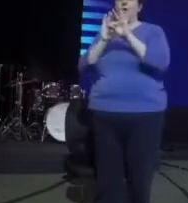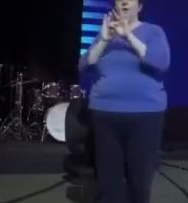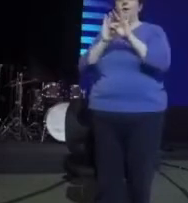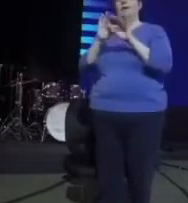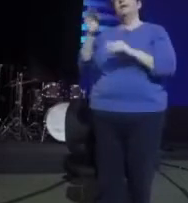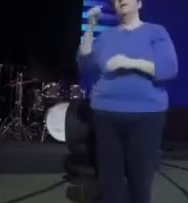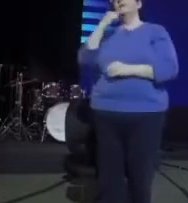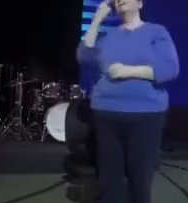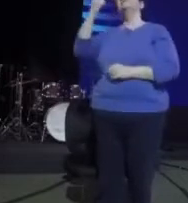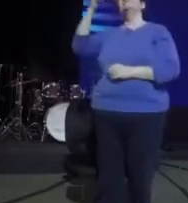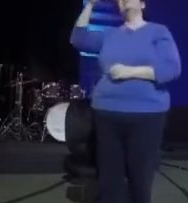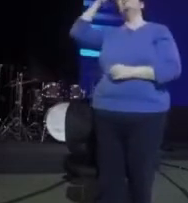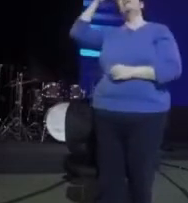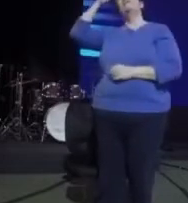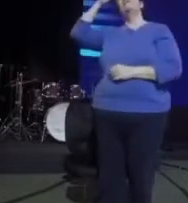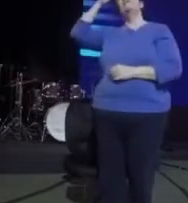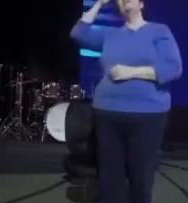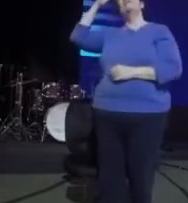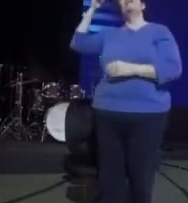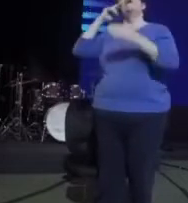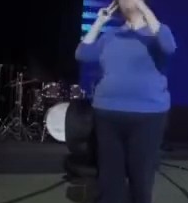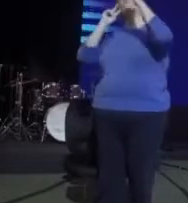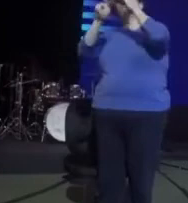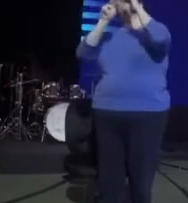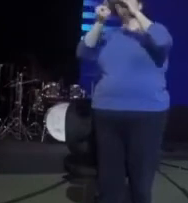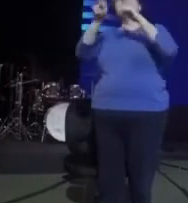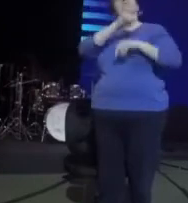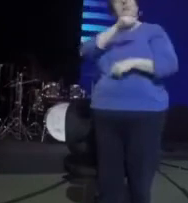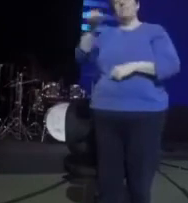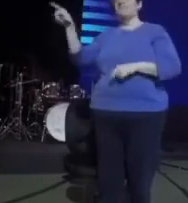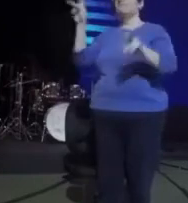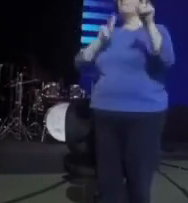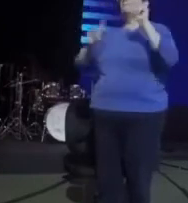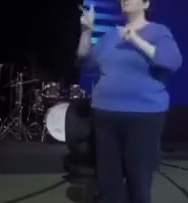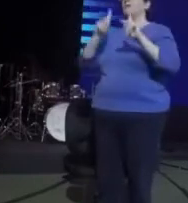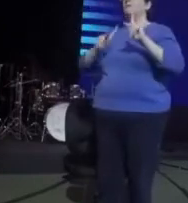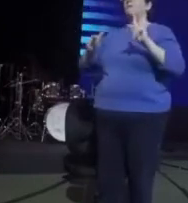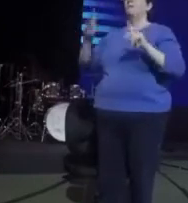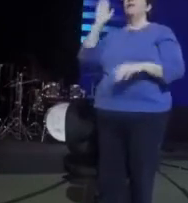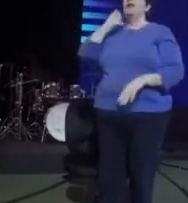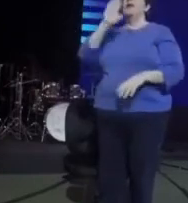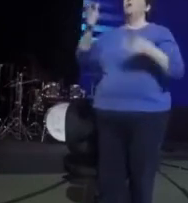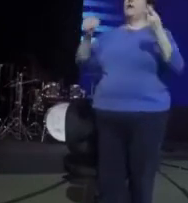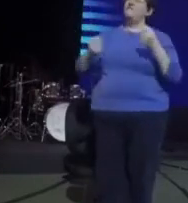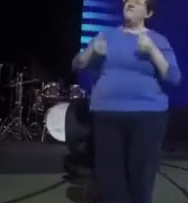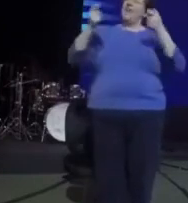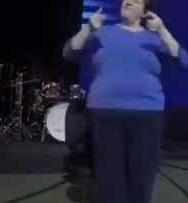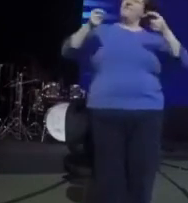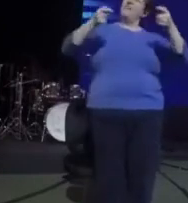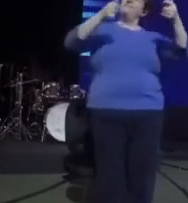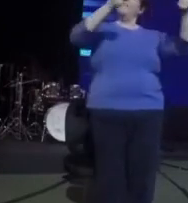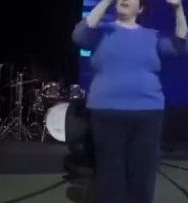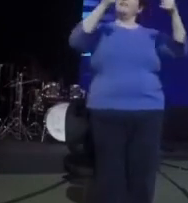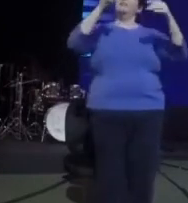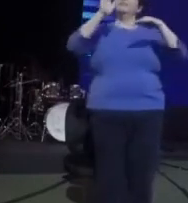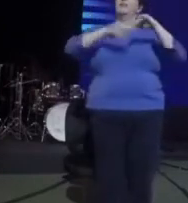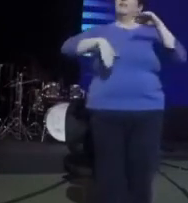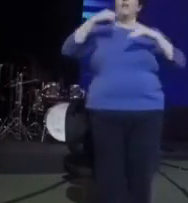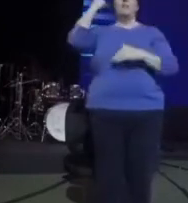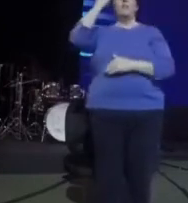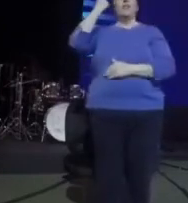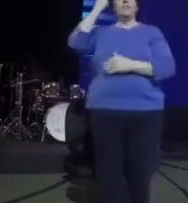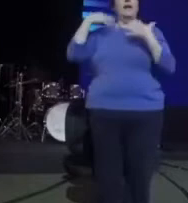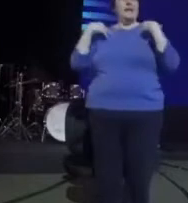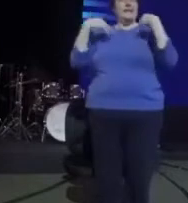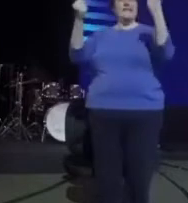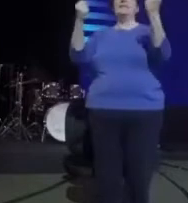just say this to you, Father? I'm going to prophesy to this group of people. It will come fast. Faster than when the